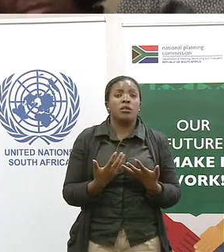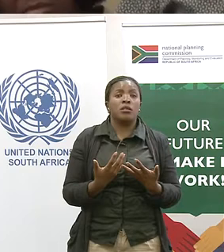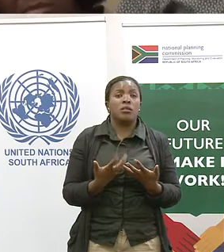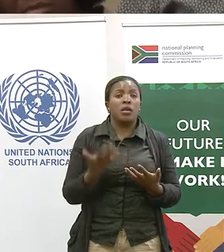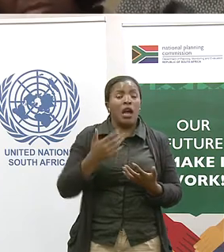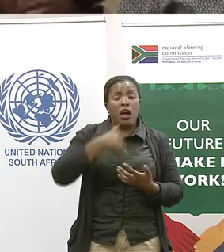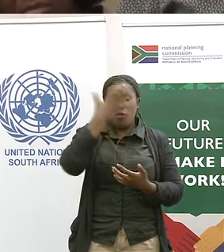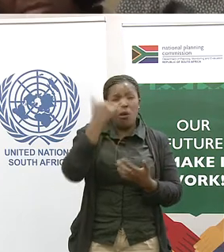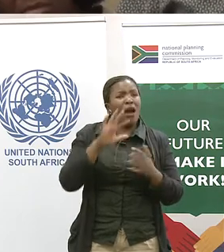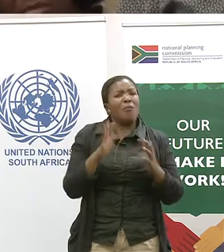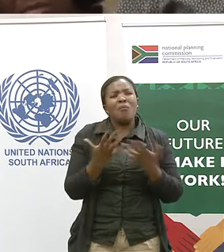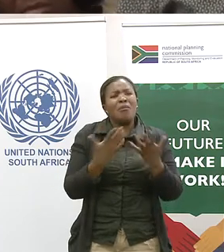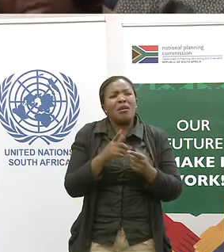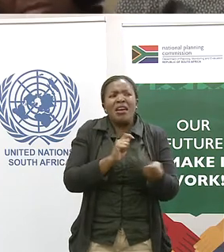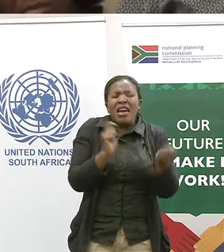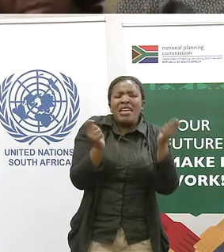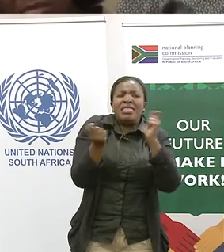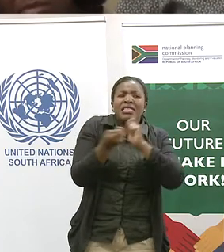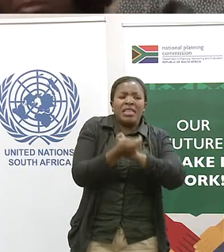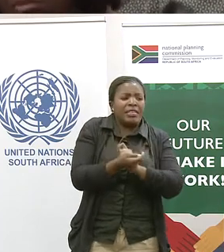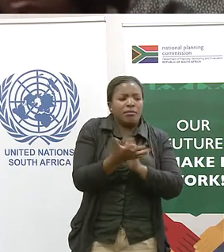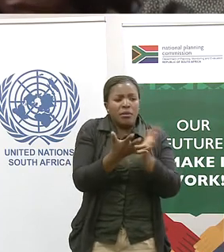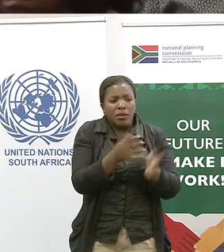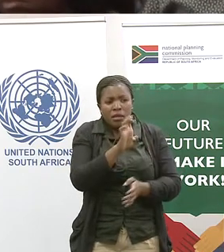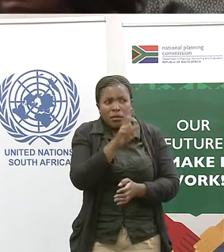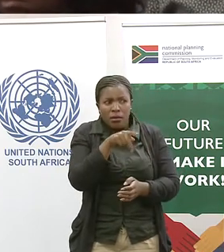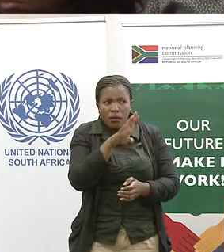program in such a way that it meaningfully,